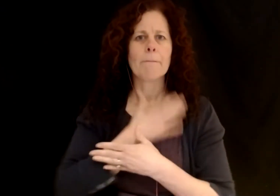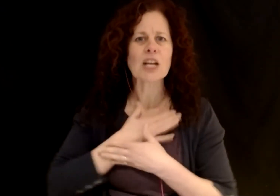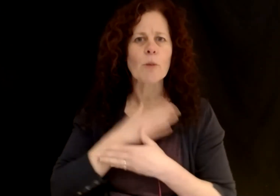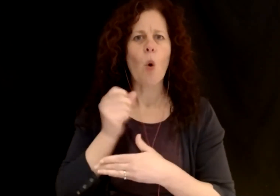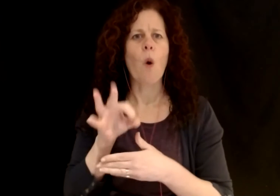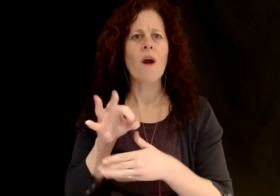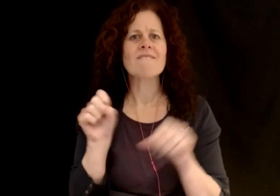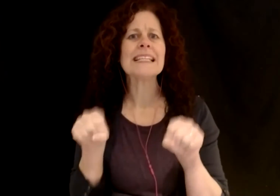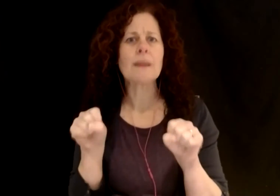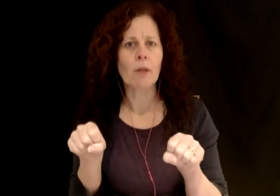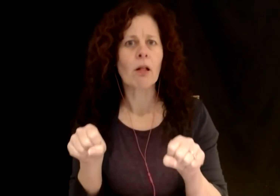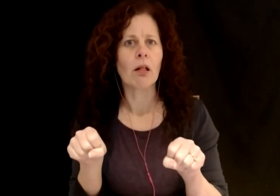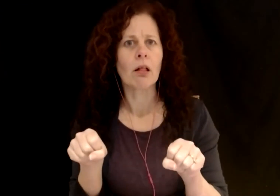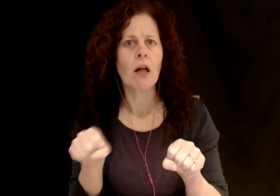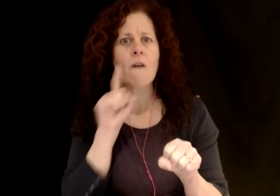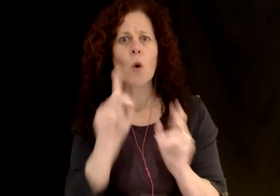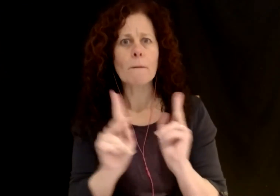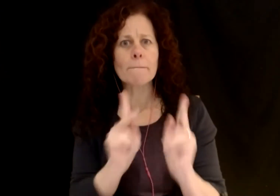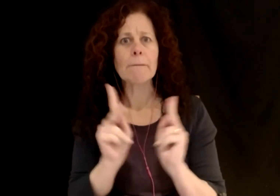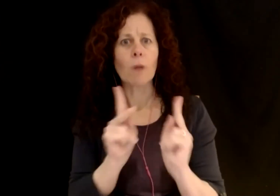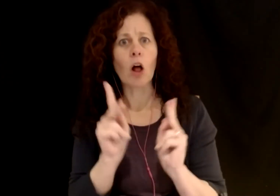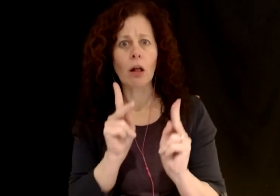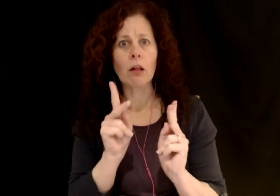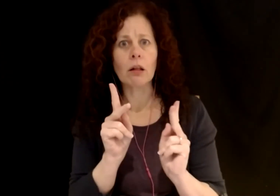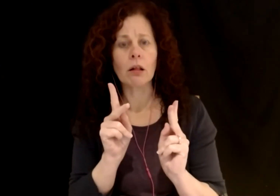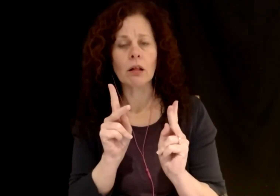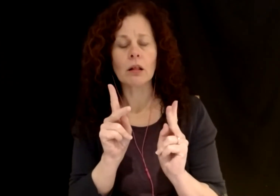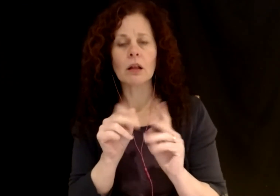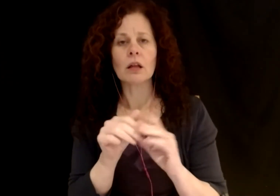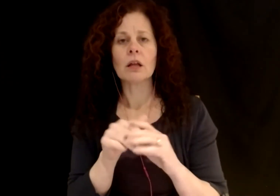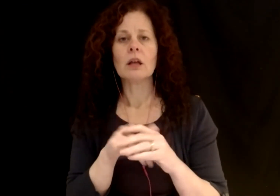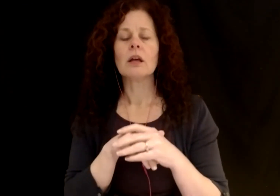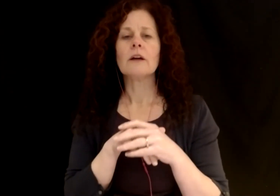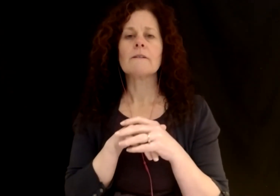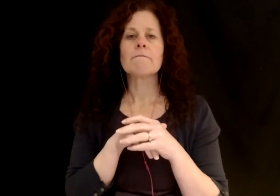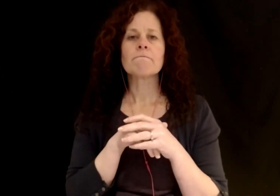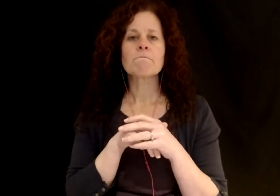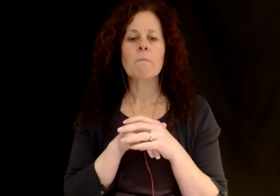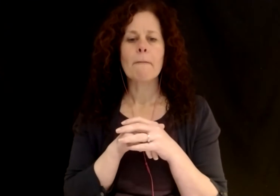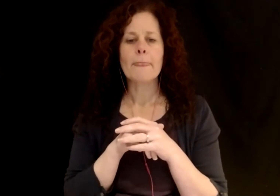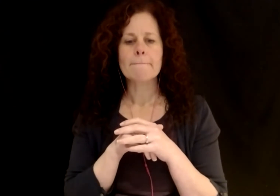feasible for people, not to be so car dependent.